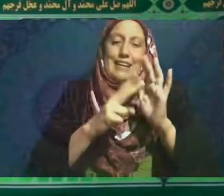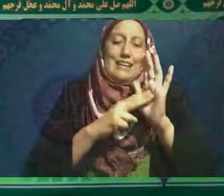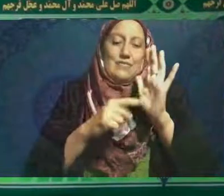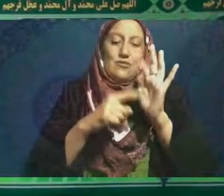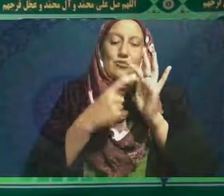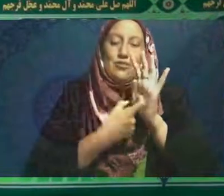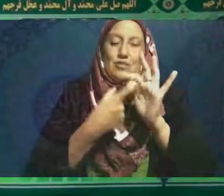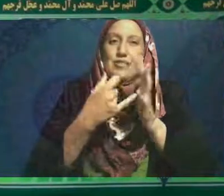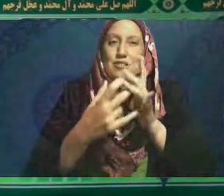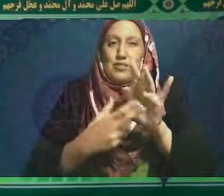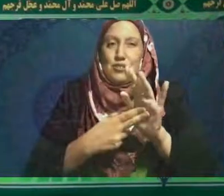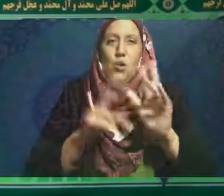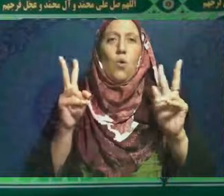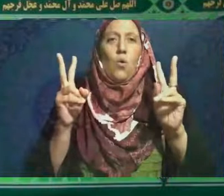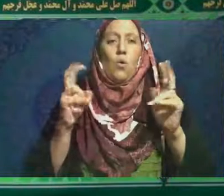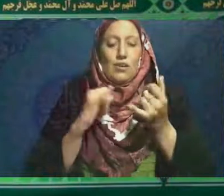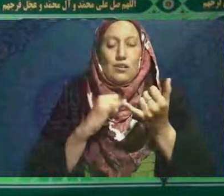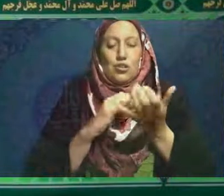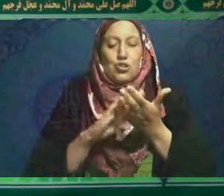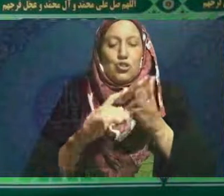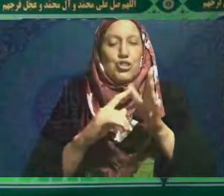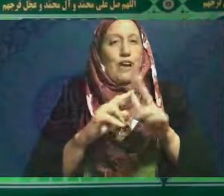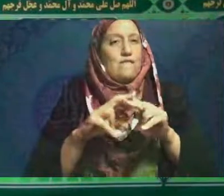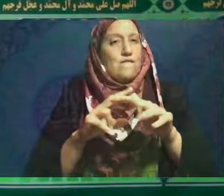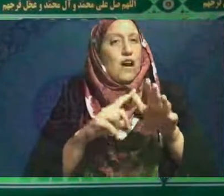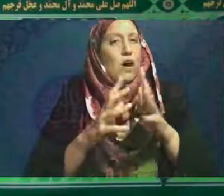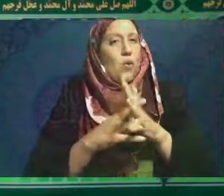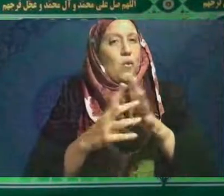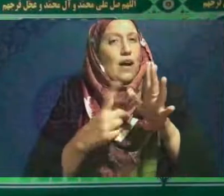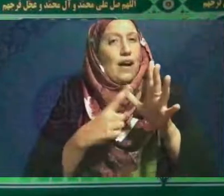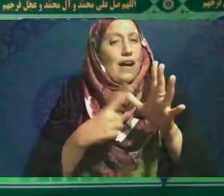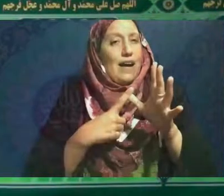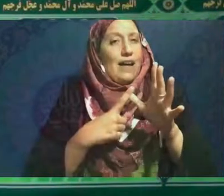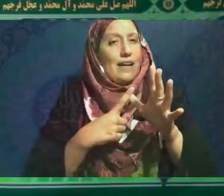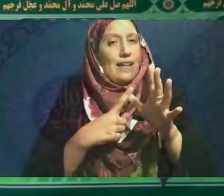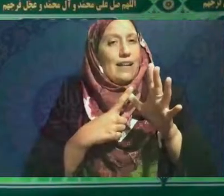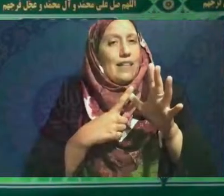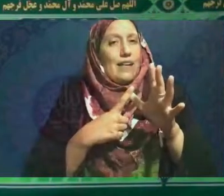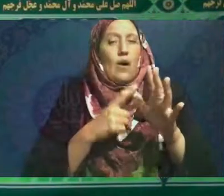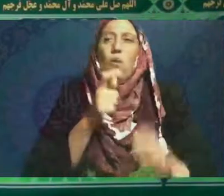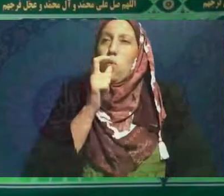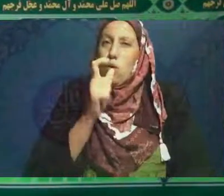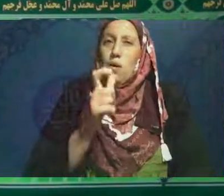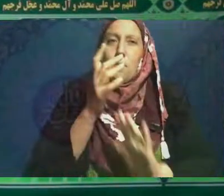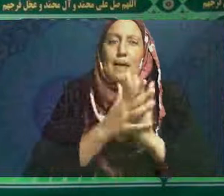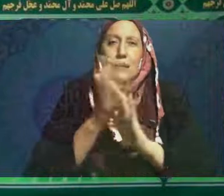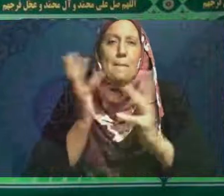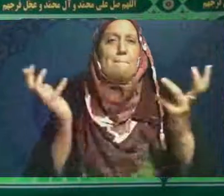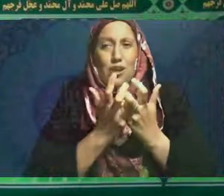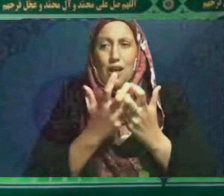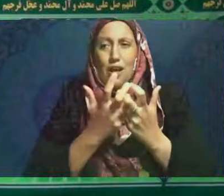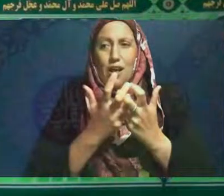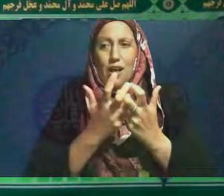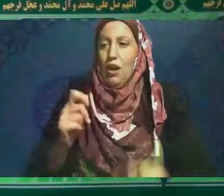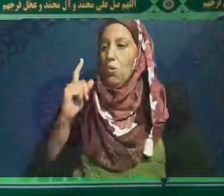of shafa'a. Shafa'a literally means matching, pairing. When two things pair and match each